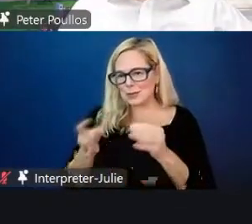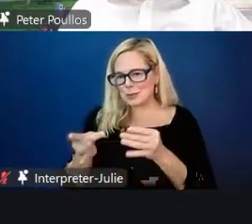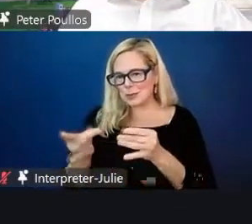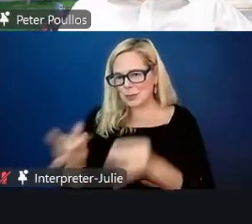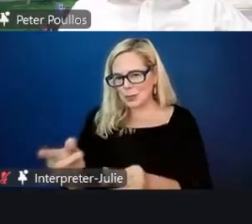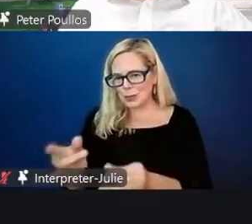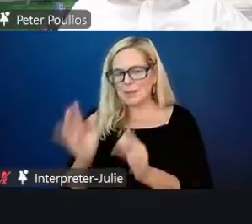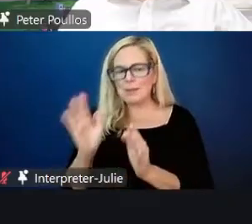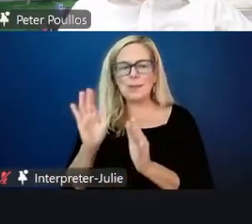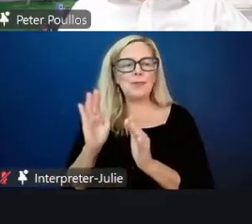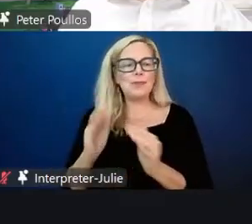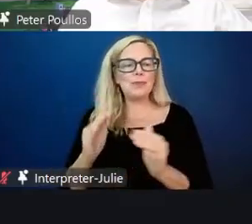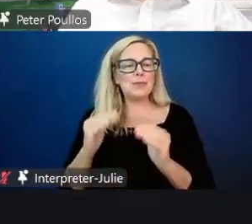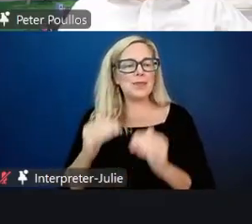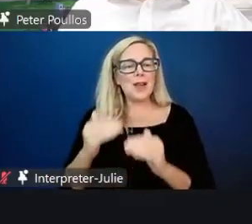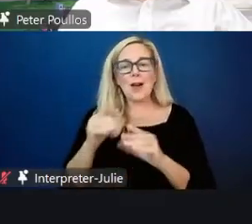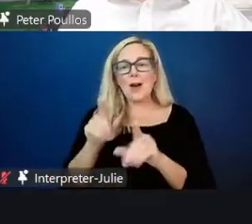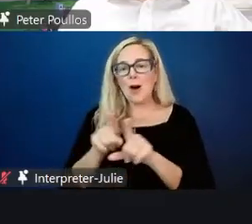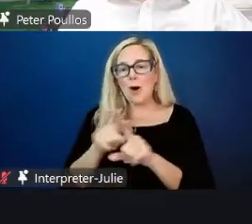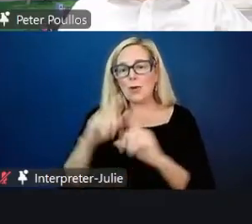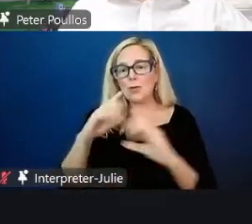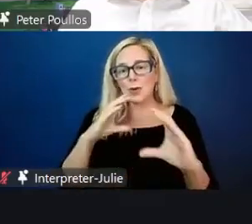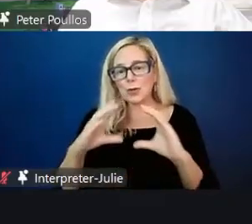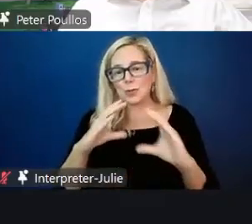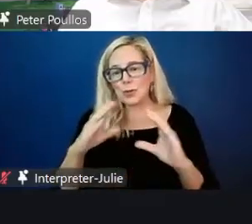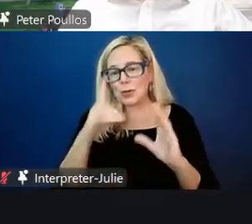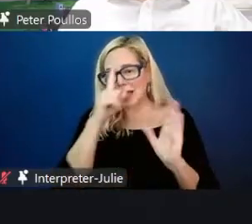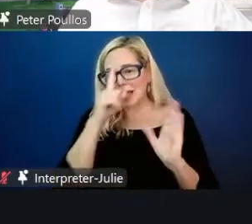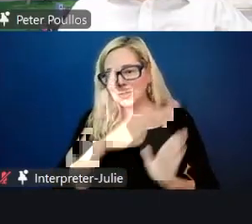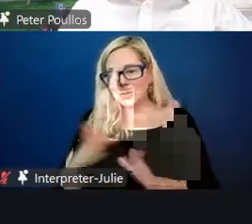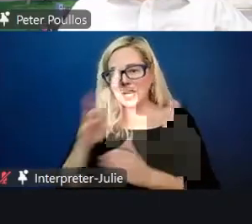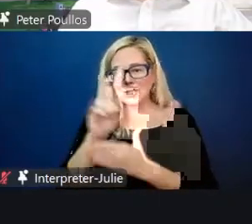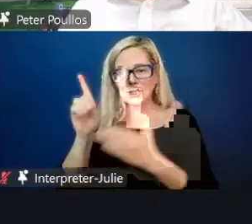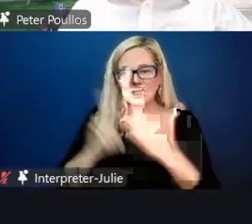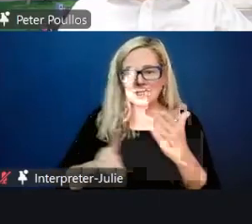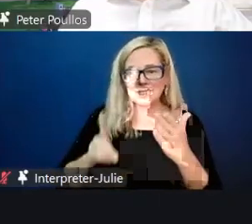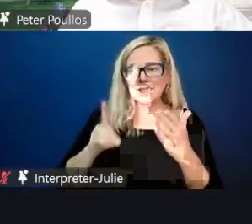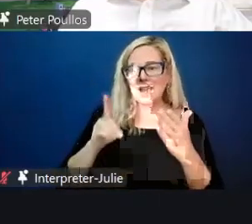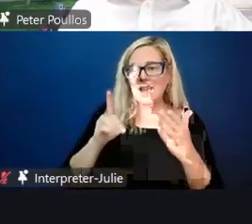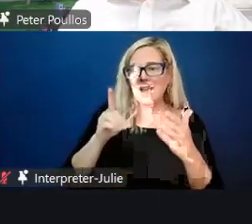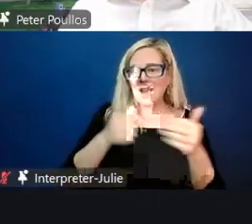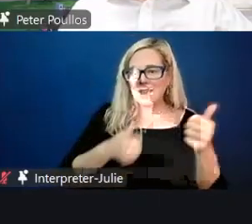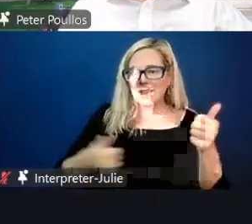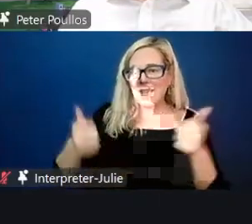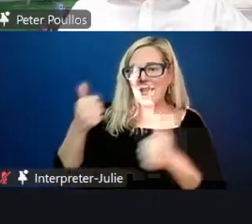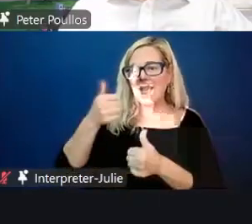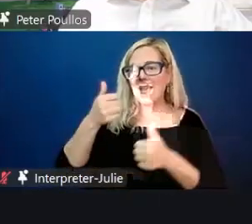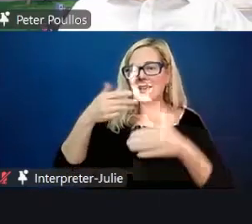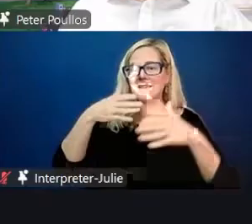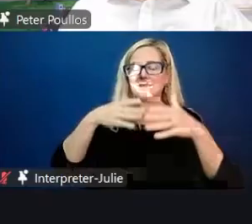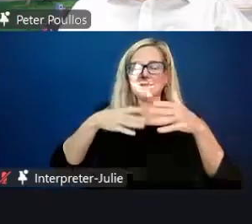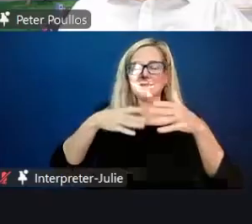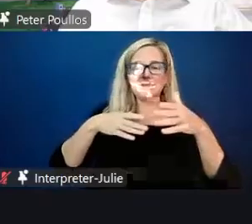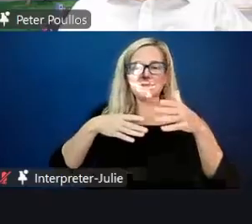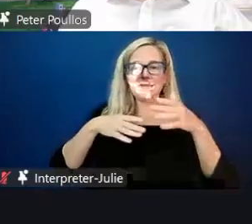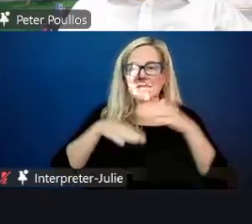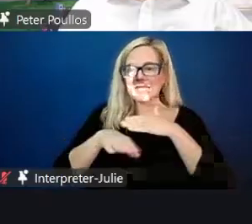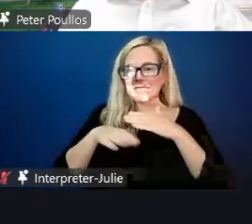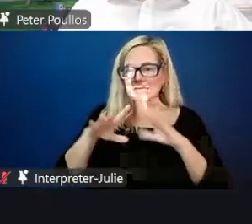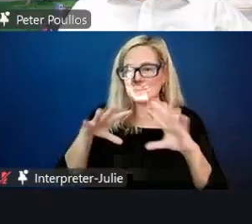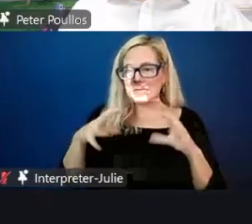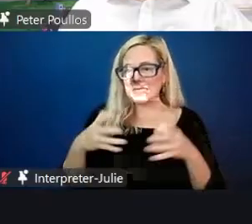smoothly. Also, our communications, strategy, design, administration, and accessibility team that works